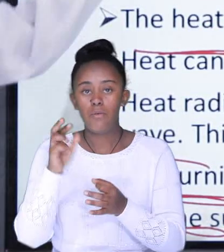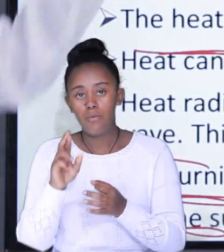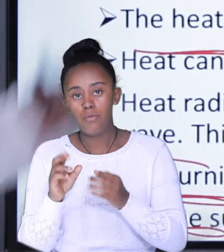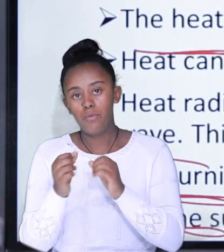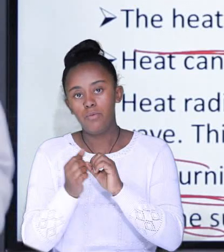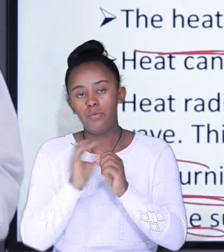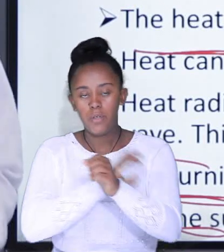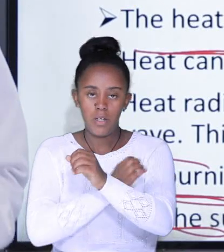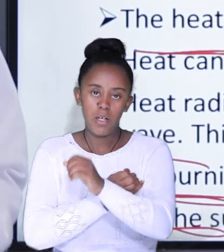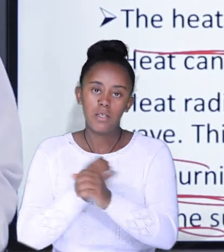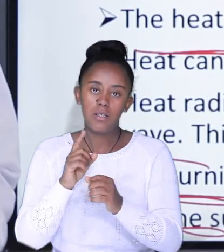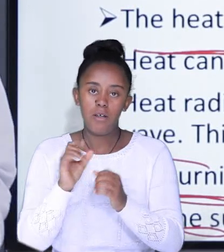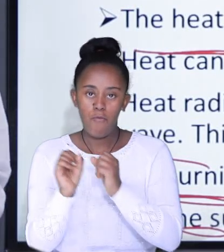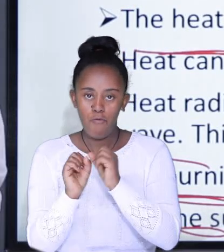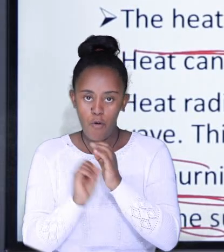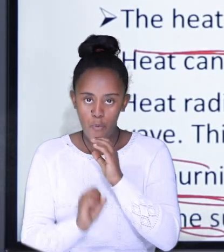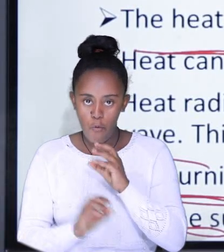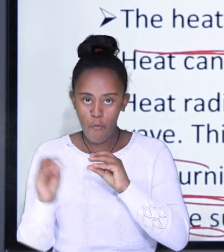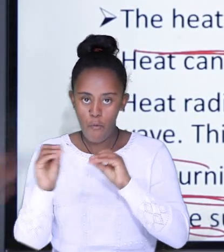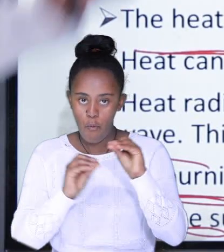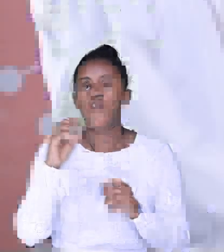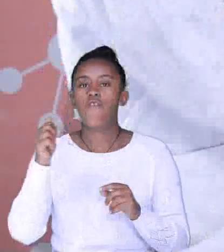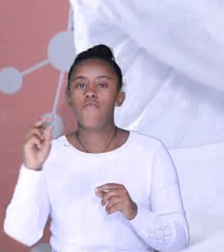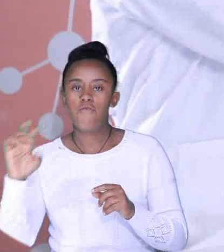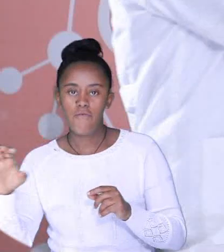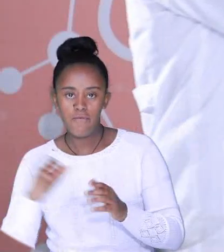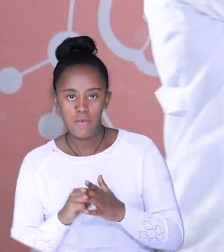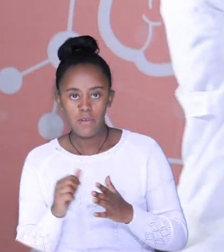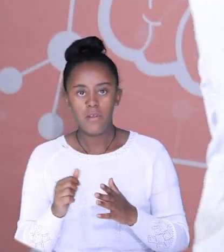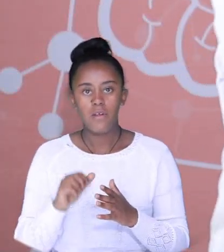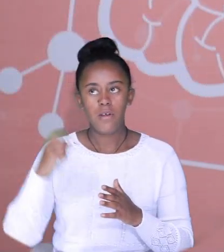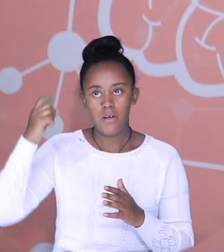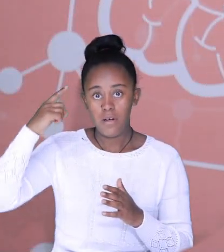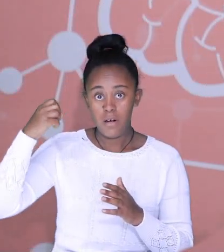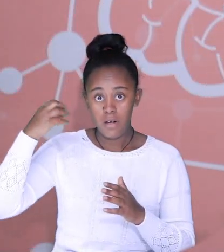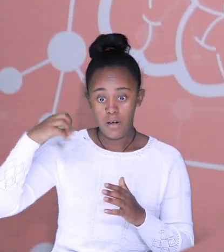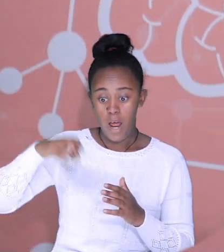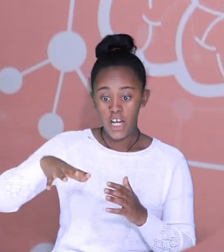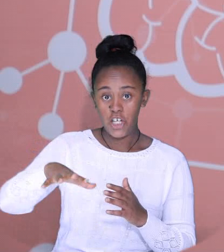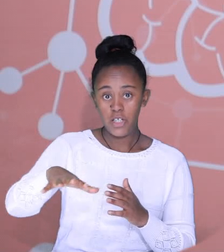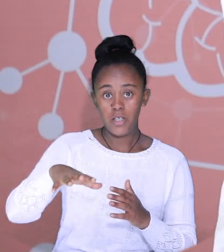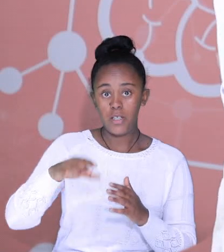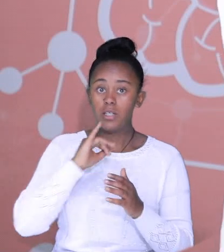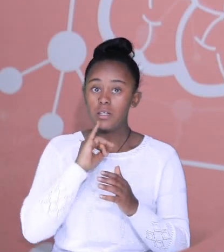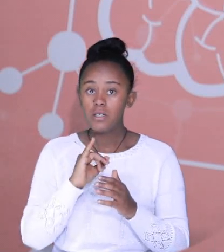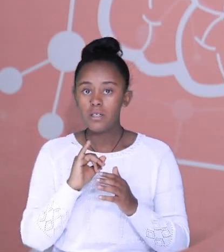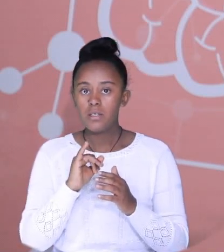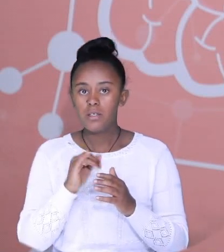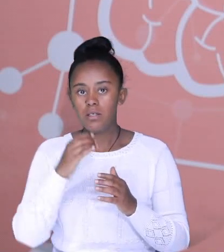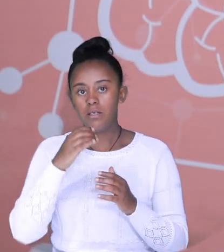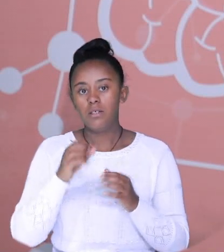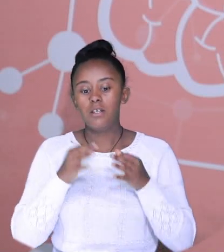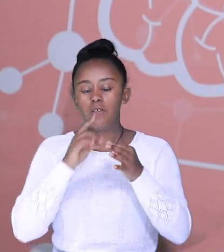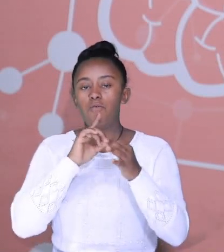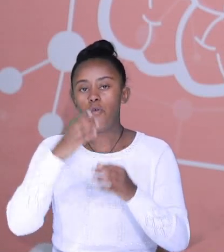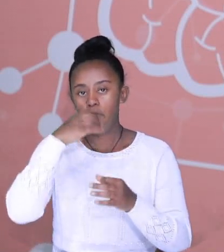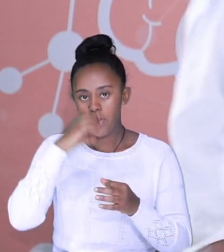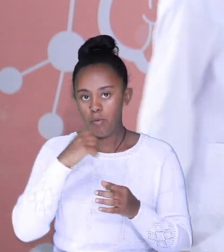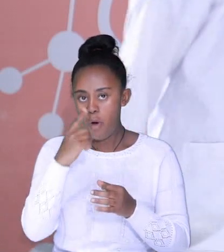energy in the form of wave. The radiation is the transfer of heat from one place